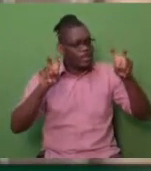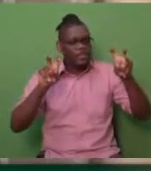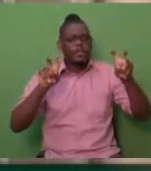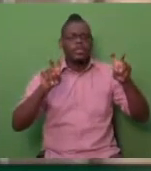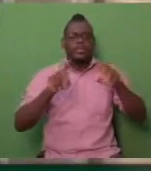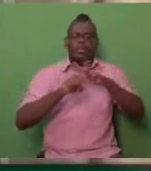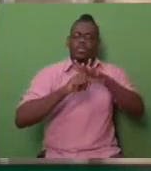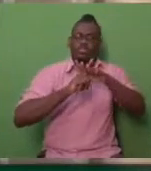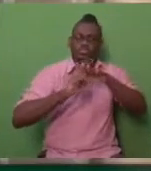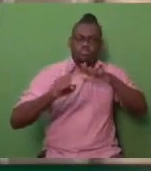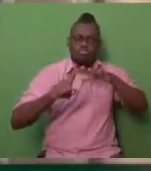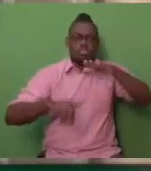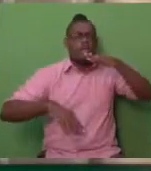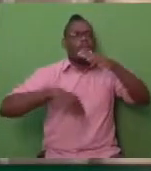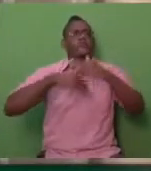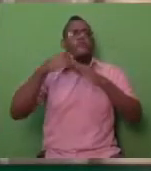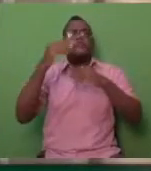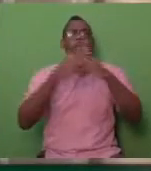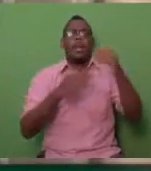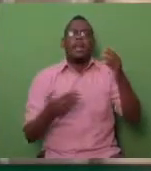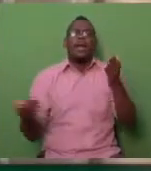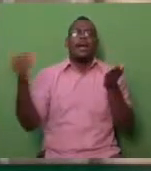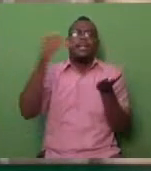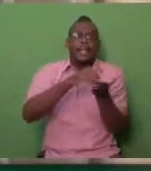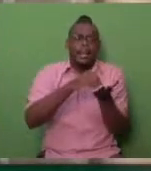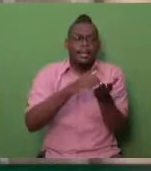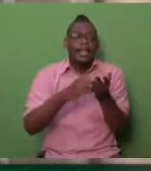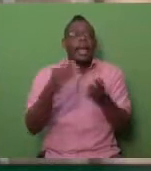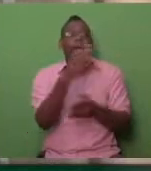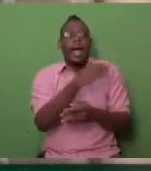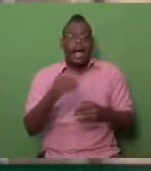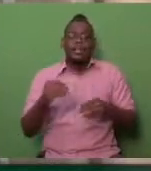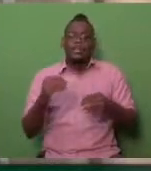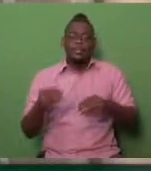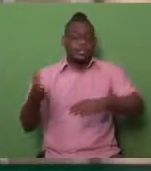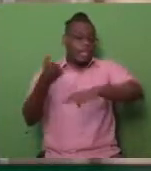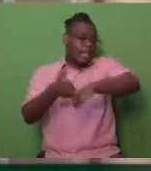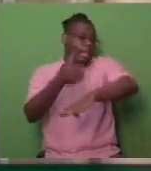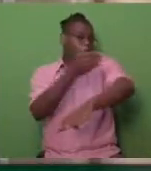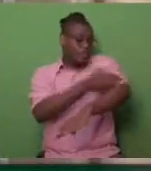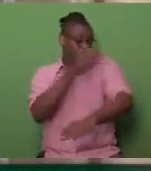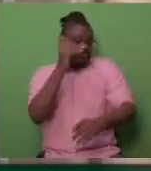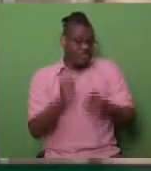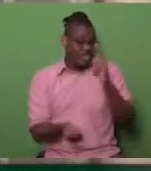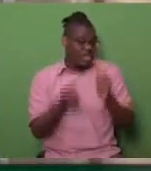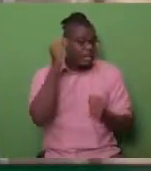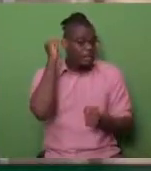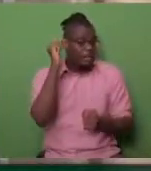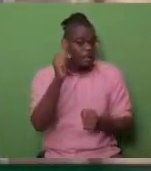at war with its own citizens. It is a time to take back our country from tyrants.